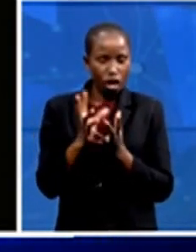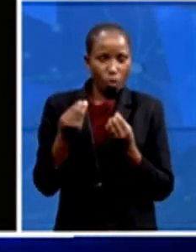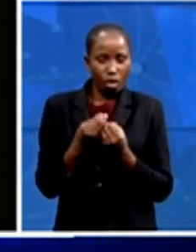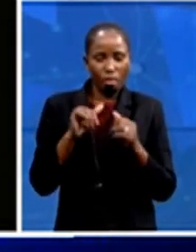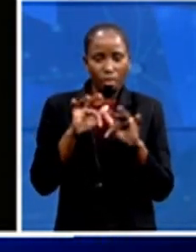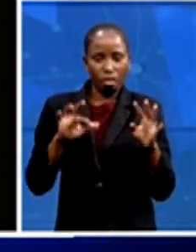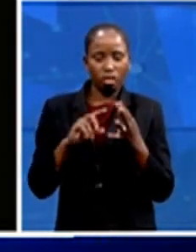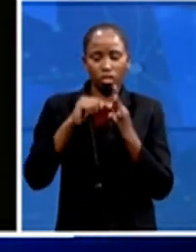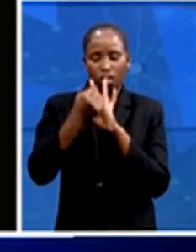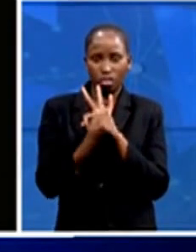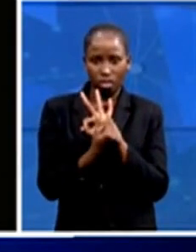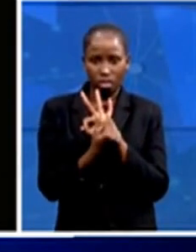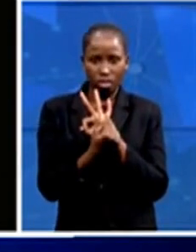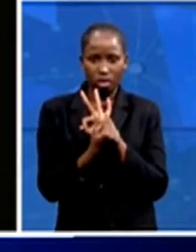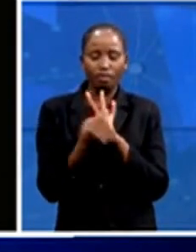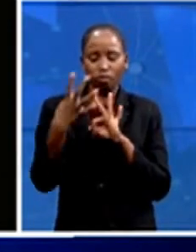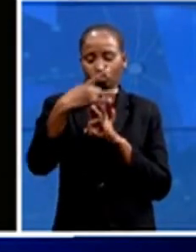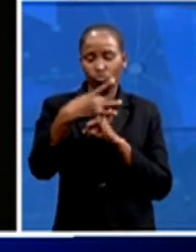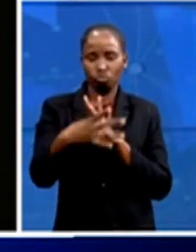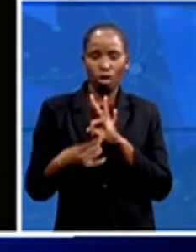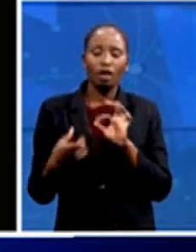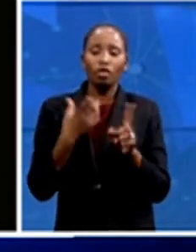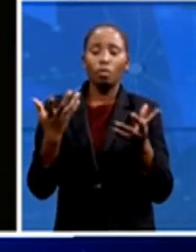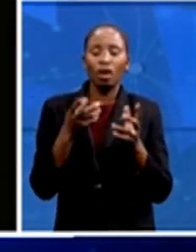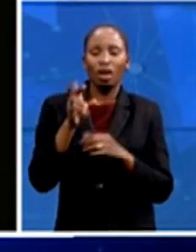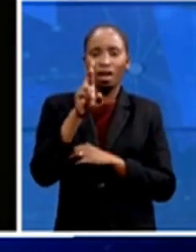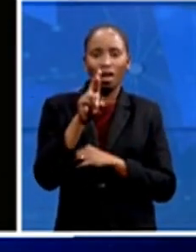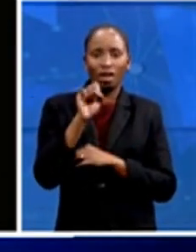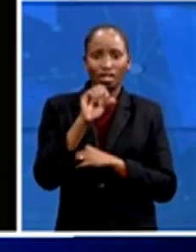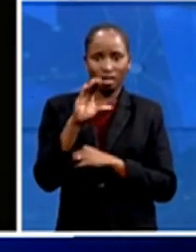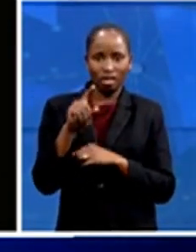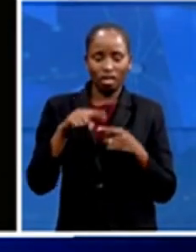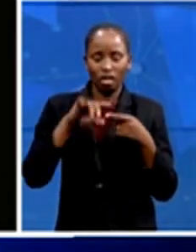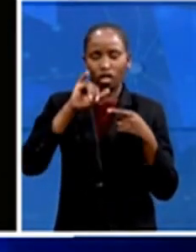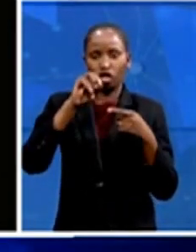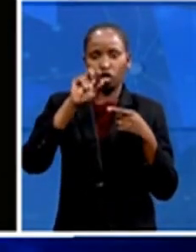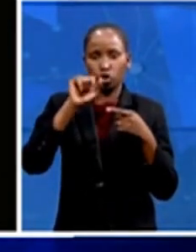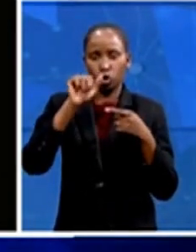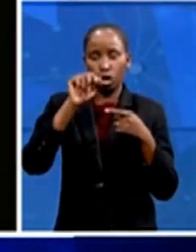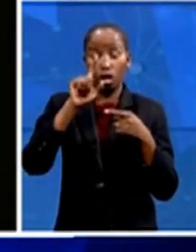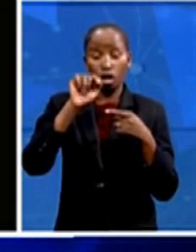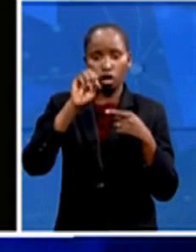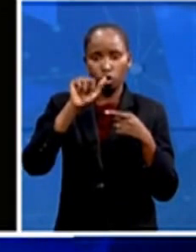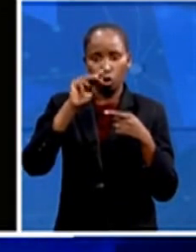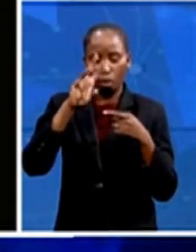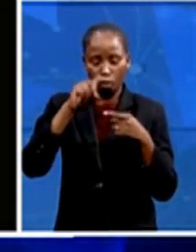the REC, namely Jolie D. Matongo. There was also MMC Mpomorian, who's also the